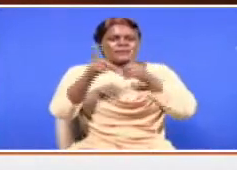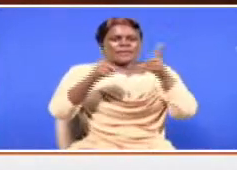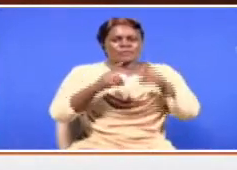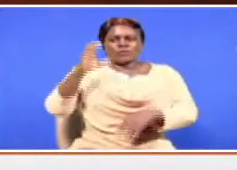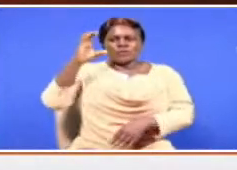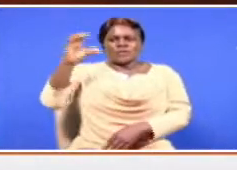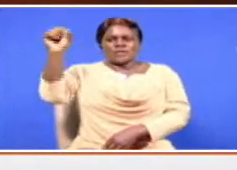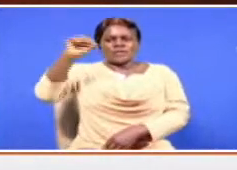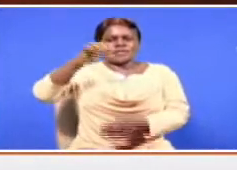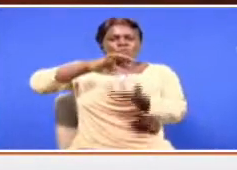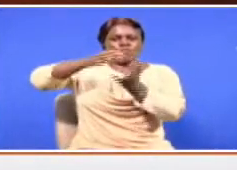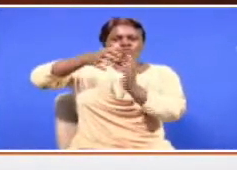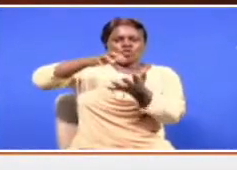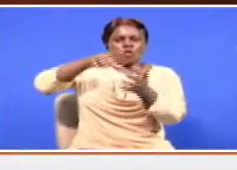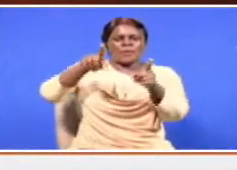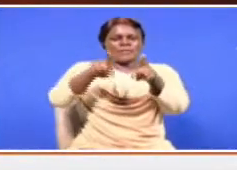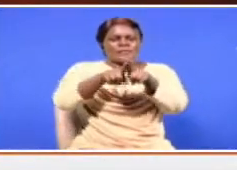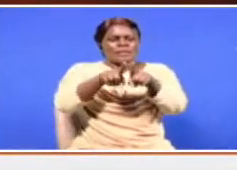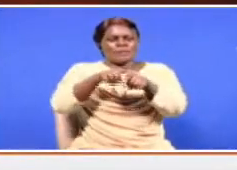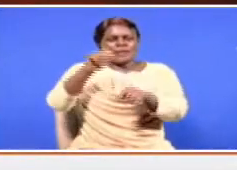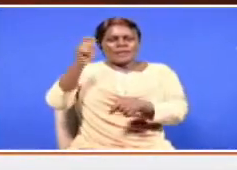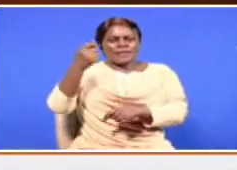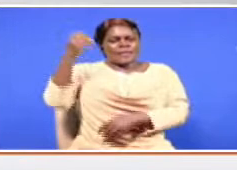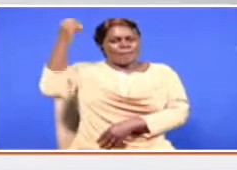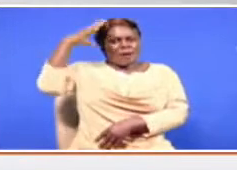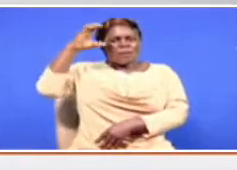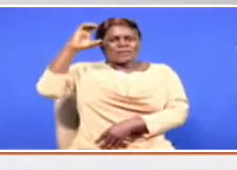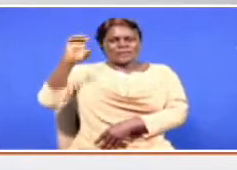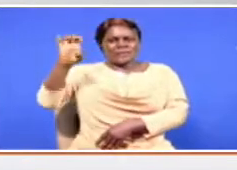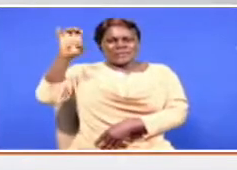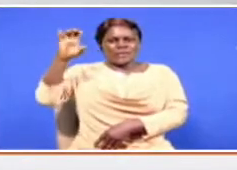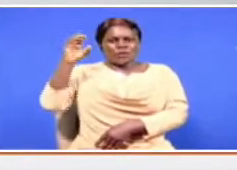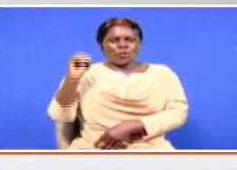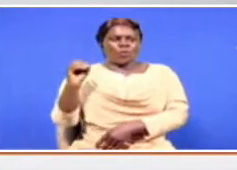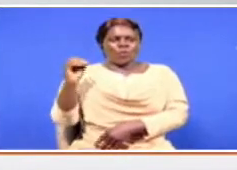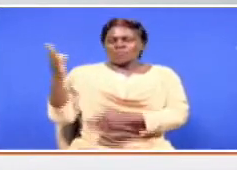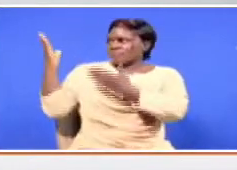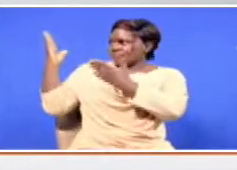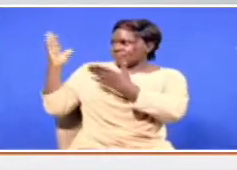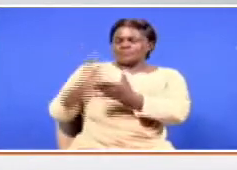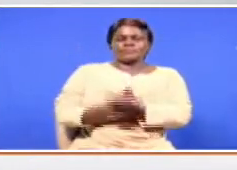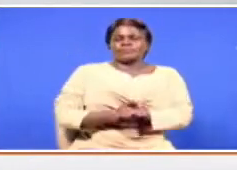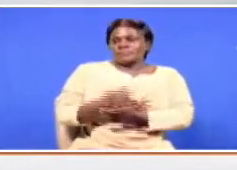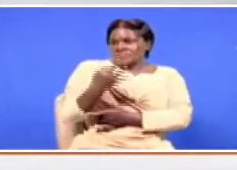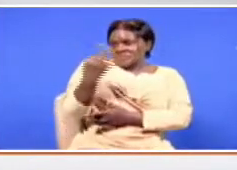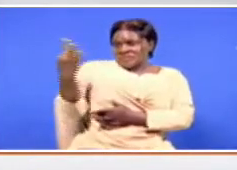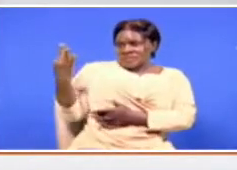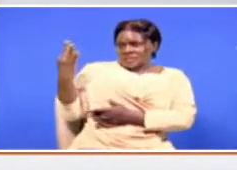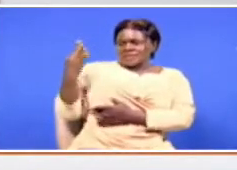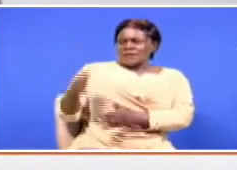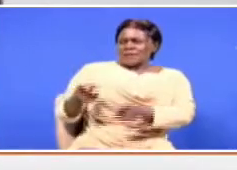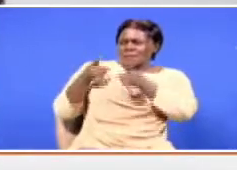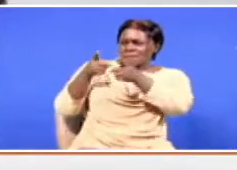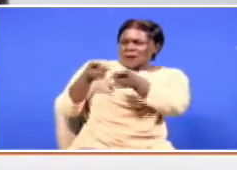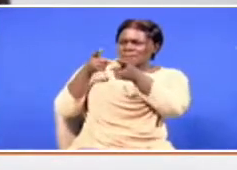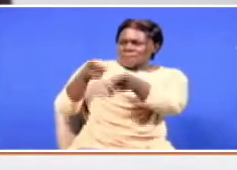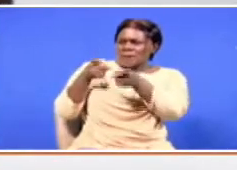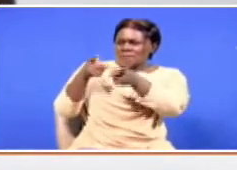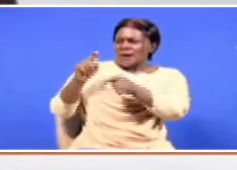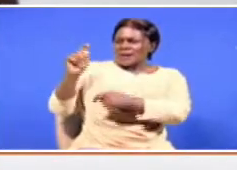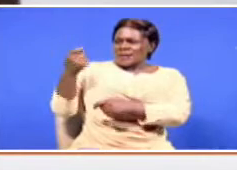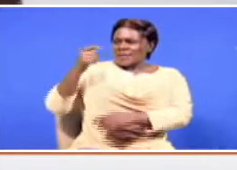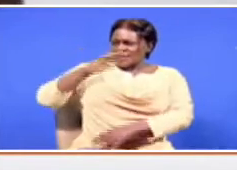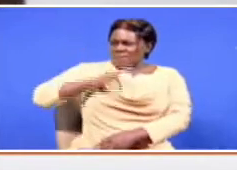CS Kipchumba Murkomen, as well as Kenya Power CEO Joseph Siror. They are the center of a storm that has gotten